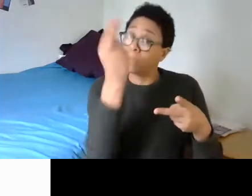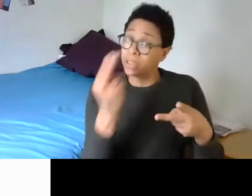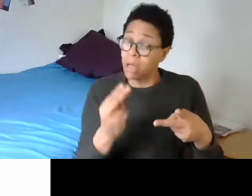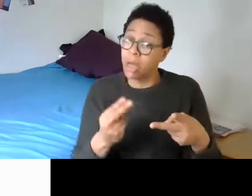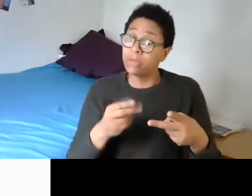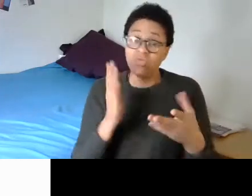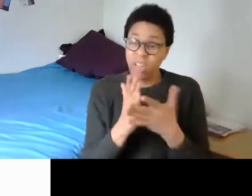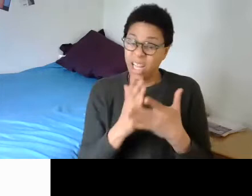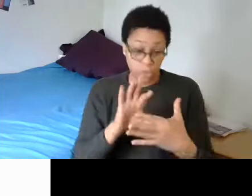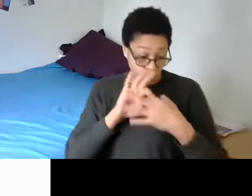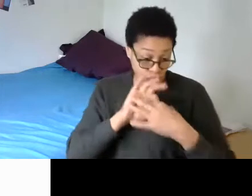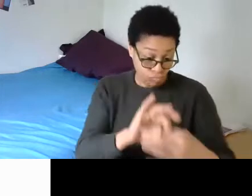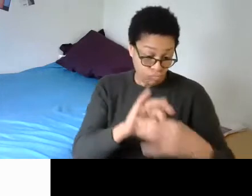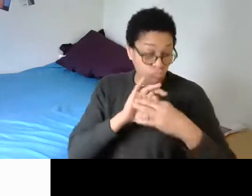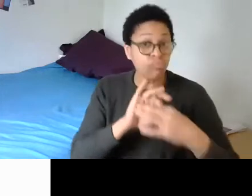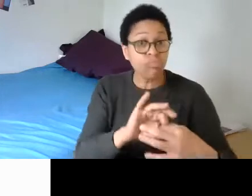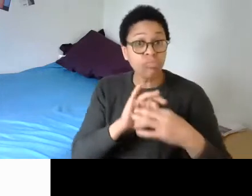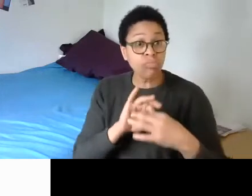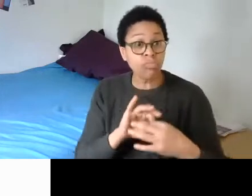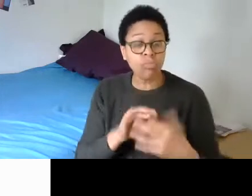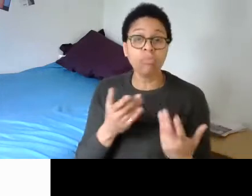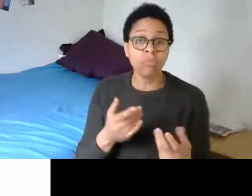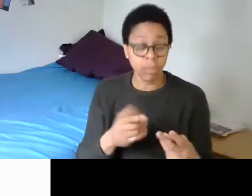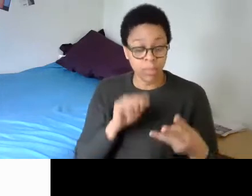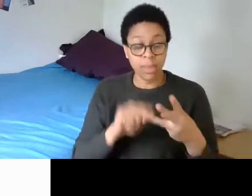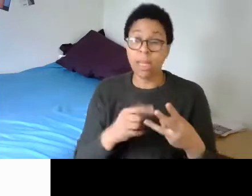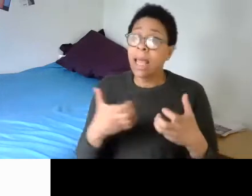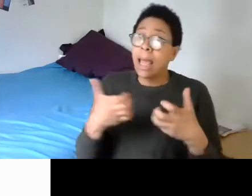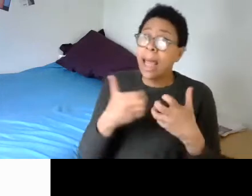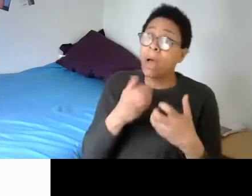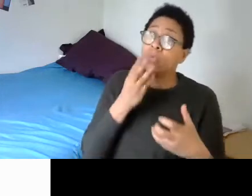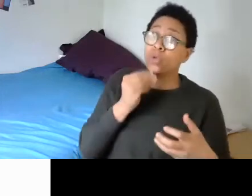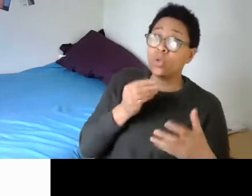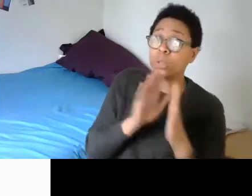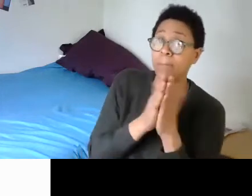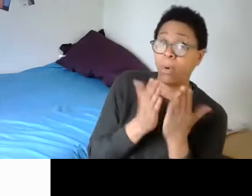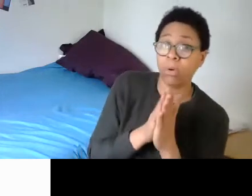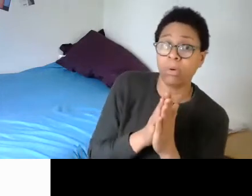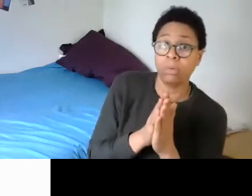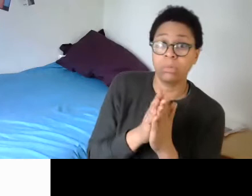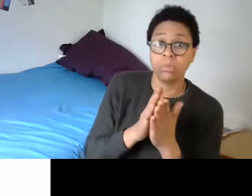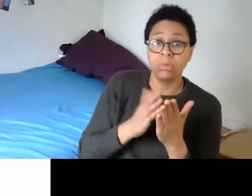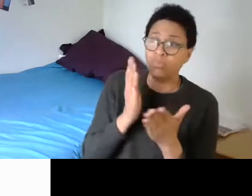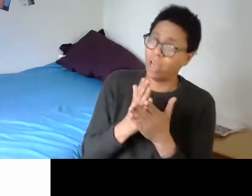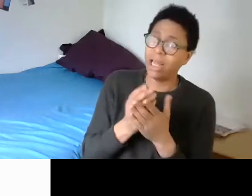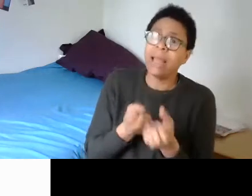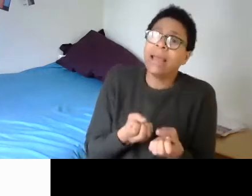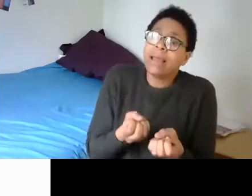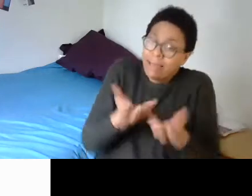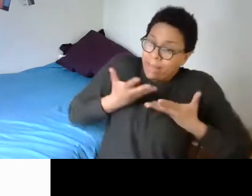developed. The way books were used provide an insight into their history and the lives of their owners, the things they jotted